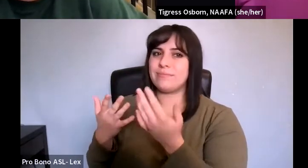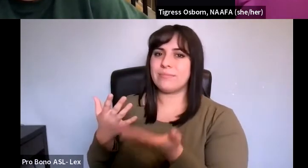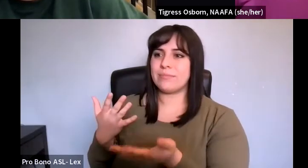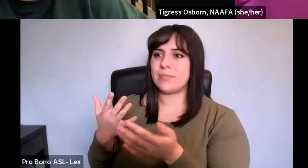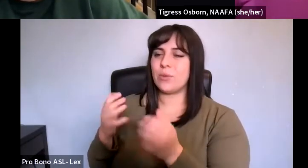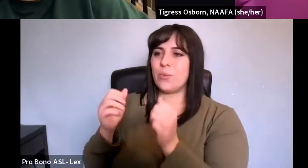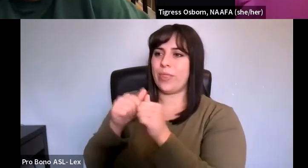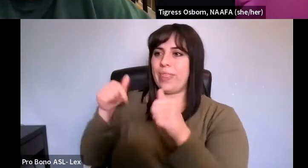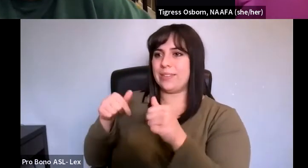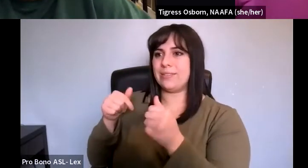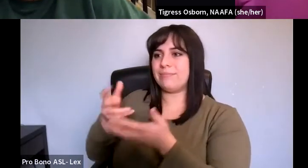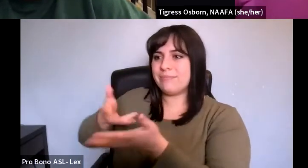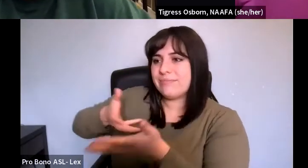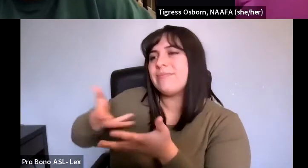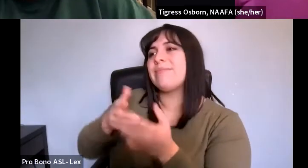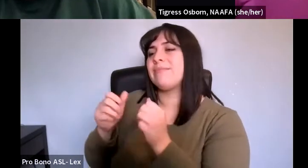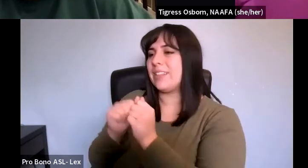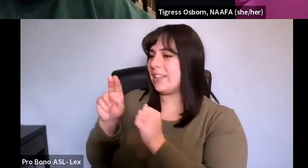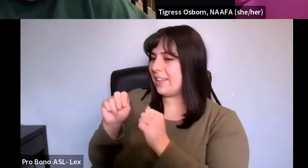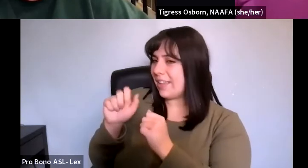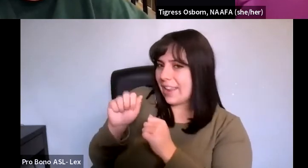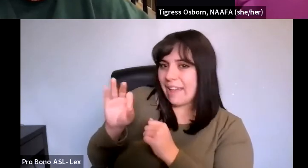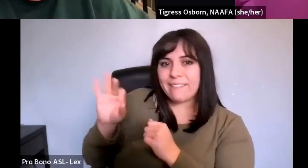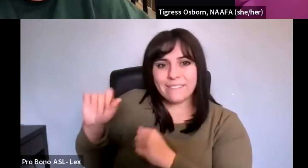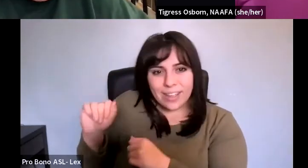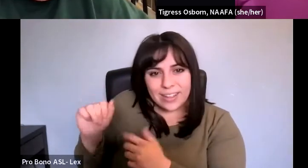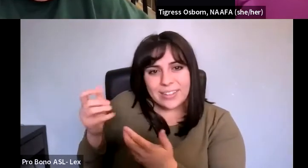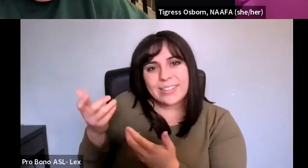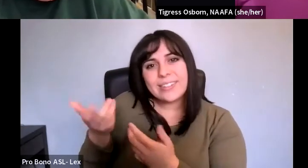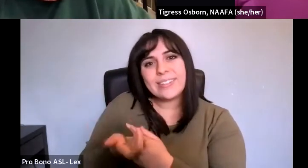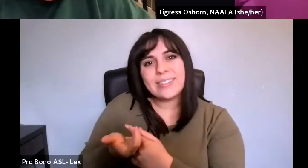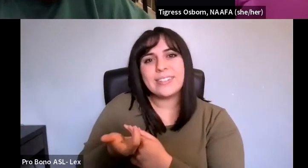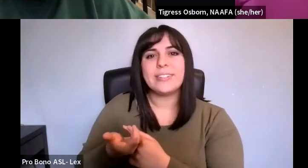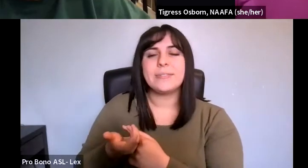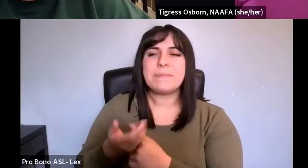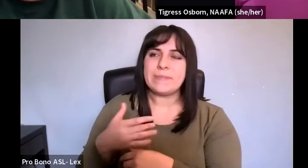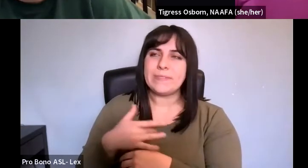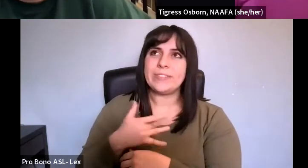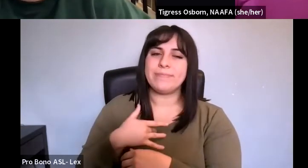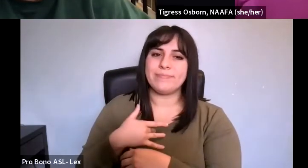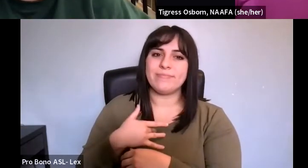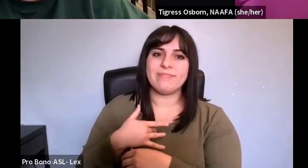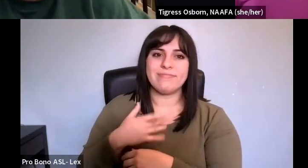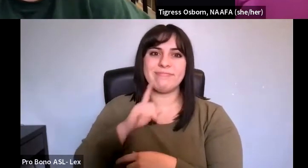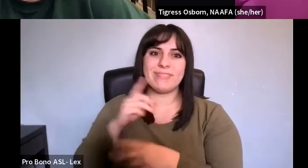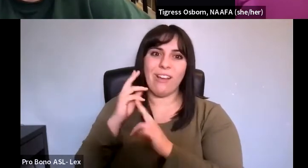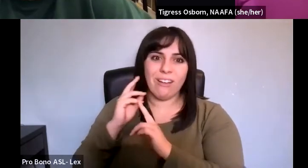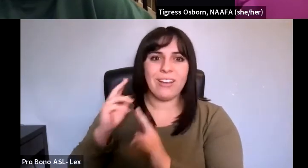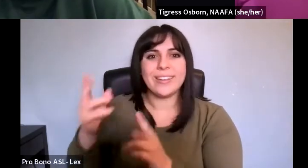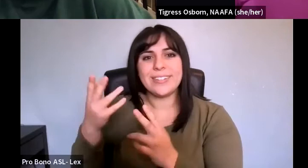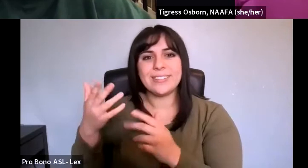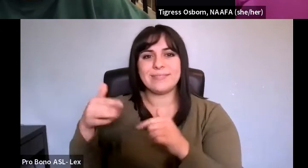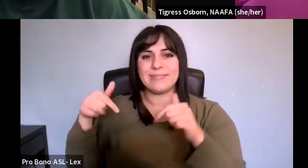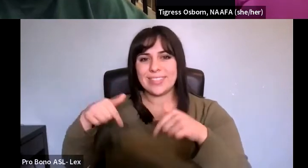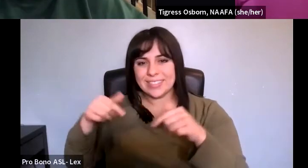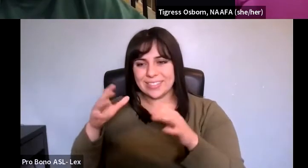NAAFA. And yeah, it feels... I'm very honored to be a part of the conversation that we're